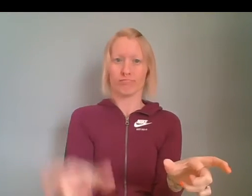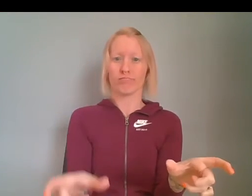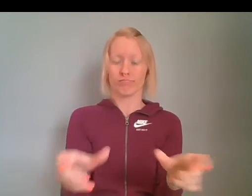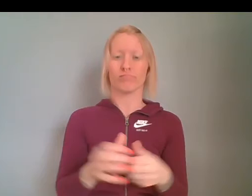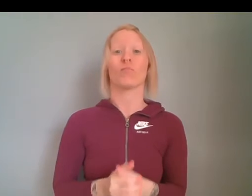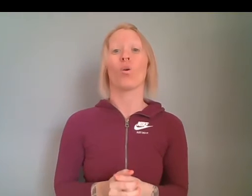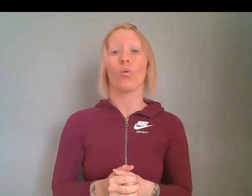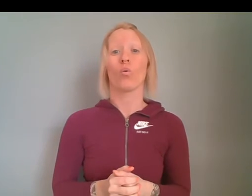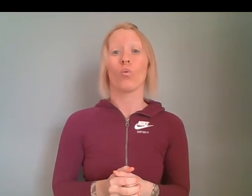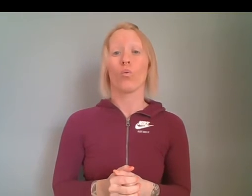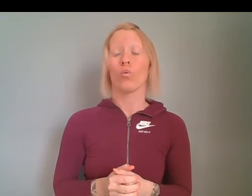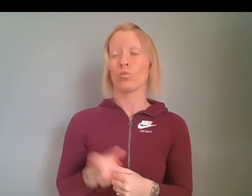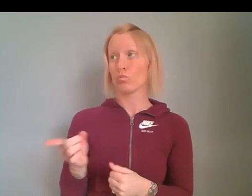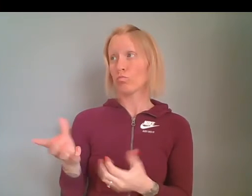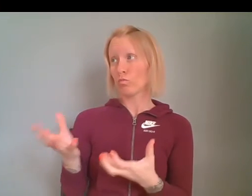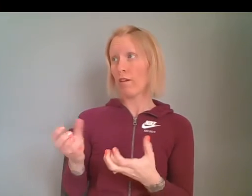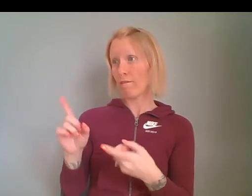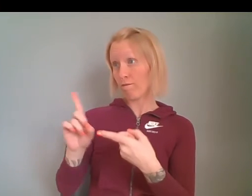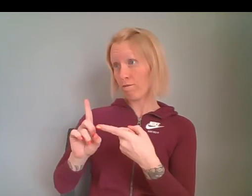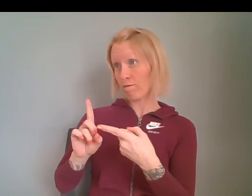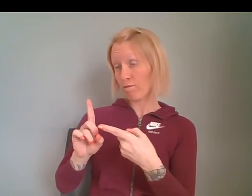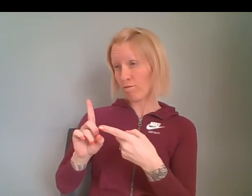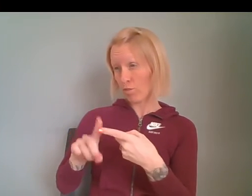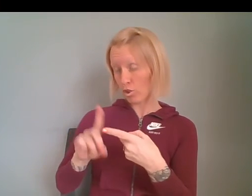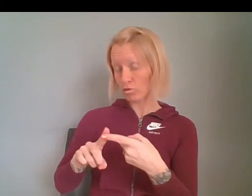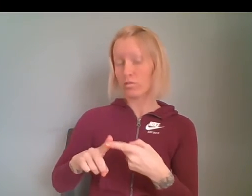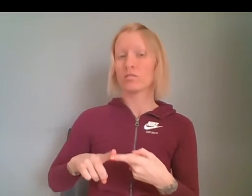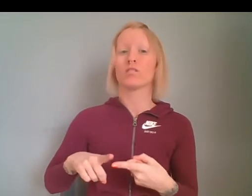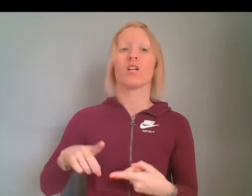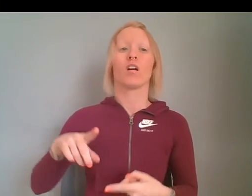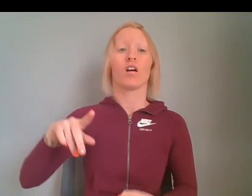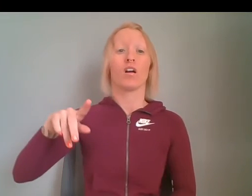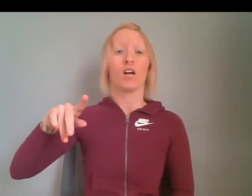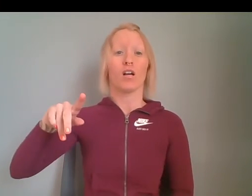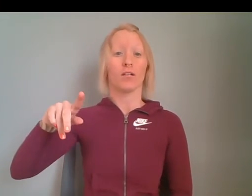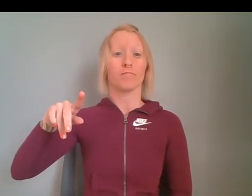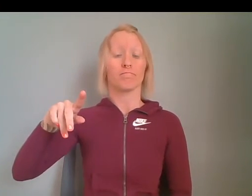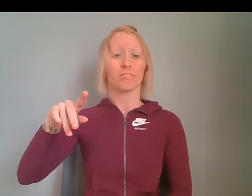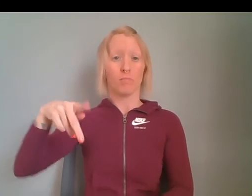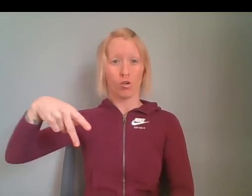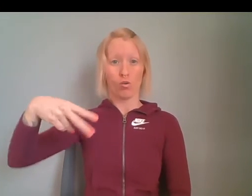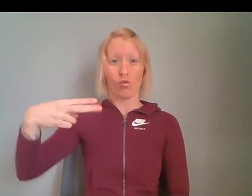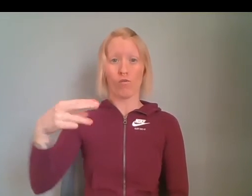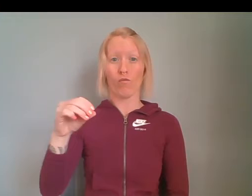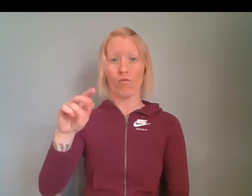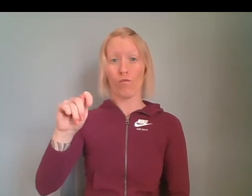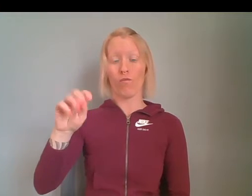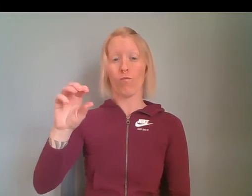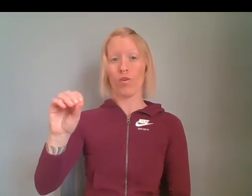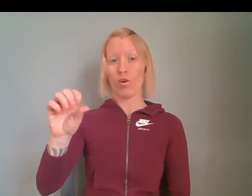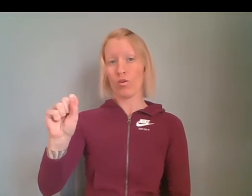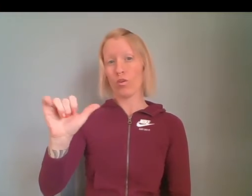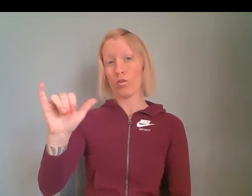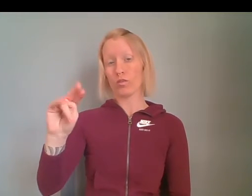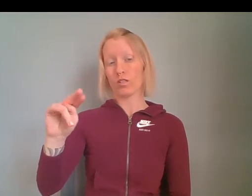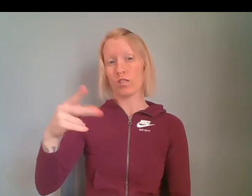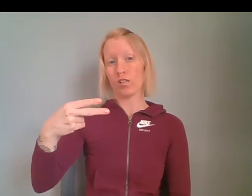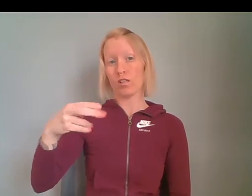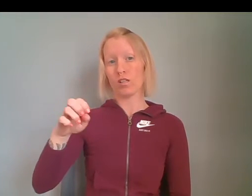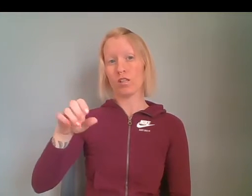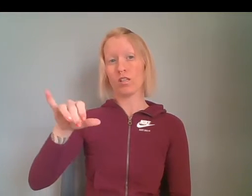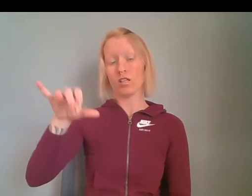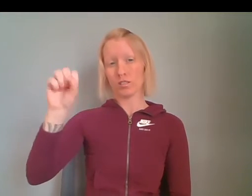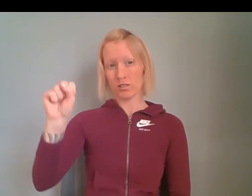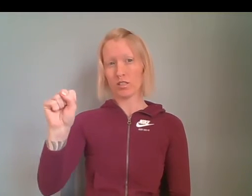first? Photosynthesis. Here's what we need. And I'll show you a video. We're going to do some activities in it.